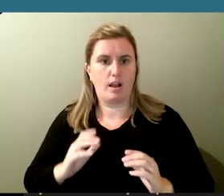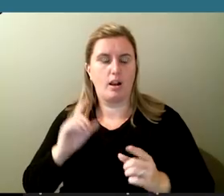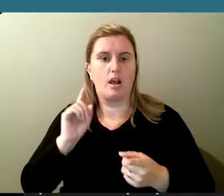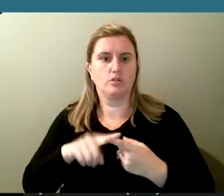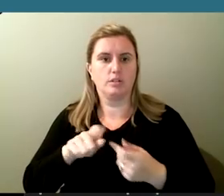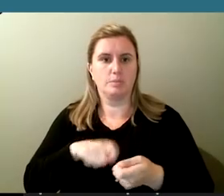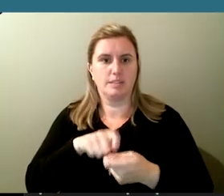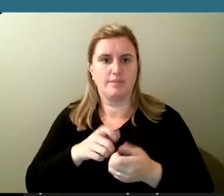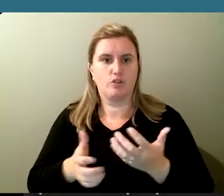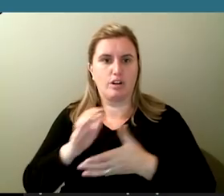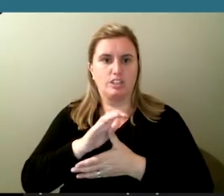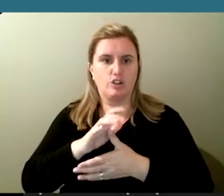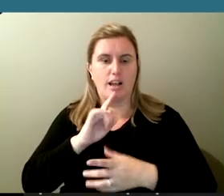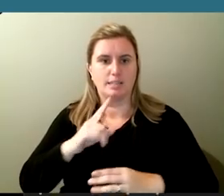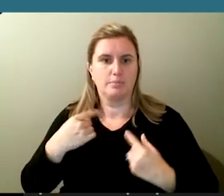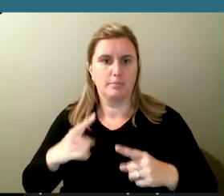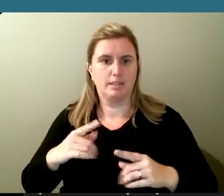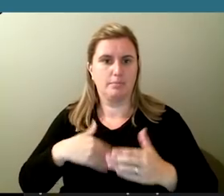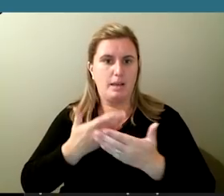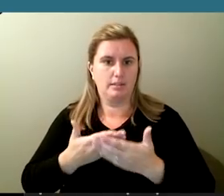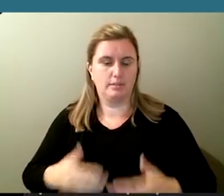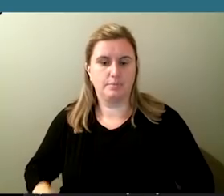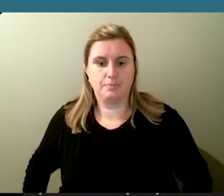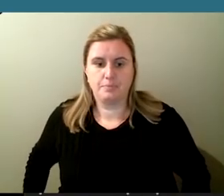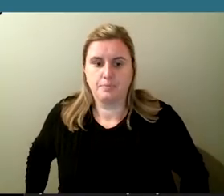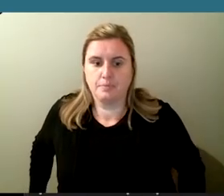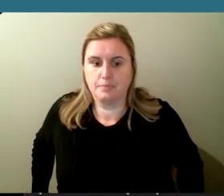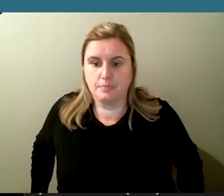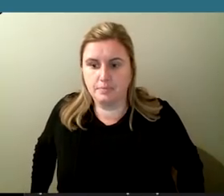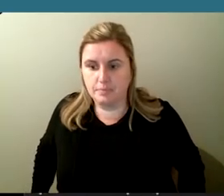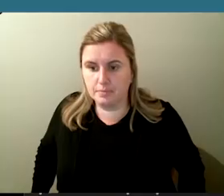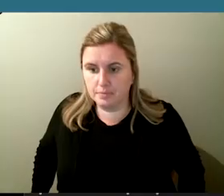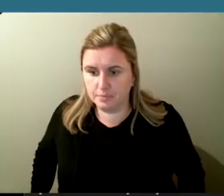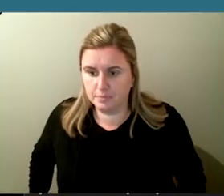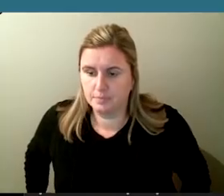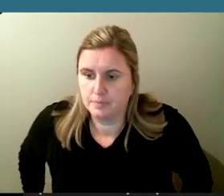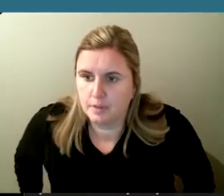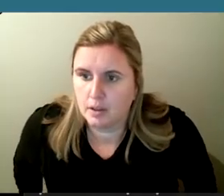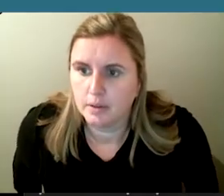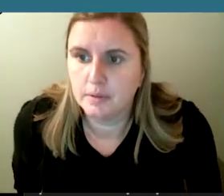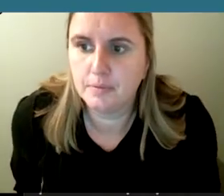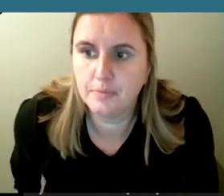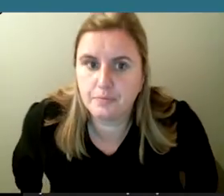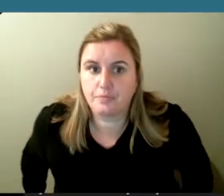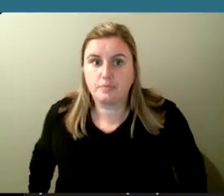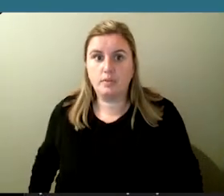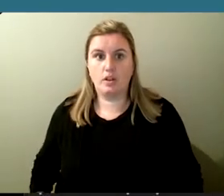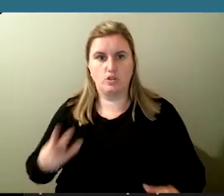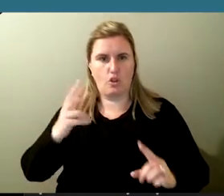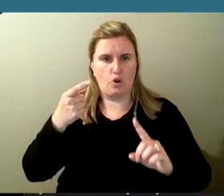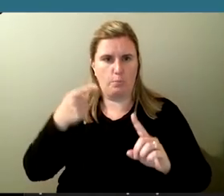specific criterion has been reached. So to make this point very clear, and this would be our 3rd point in this